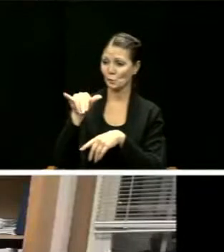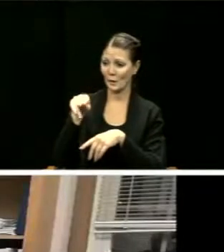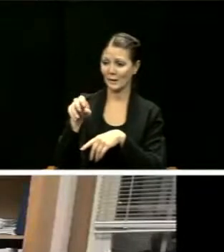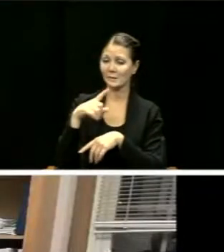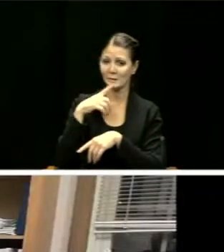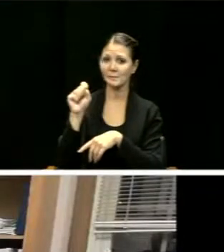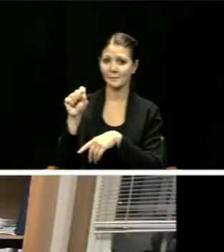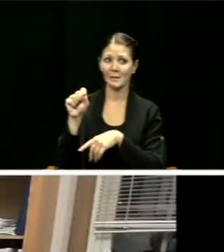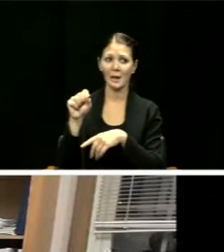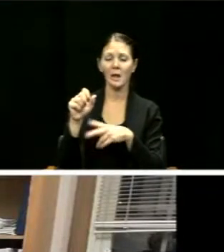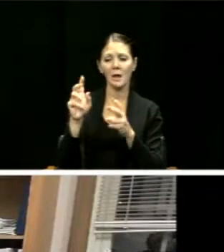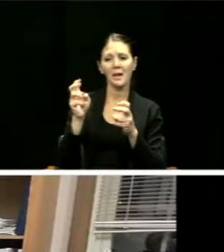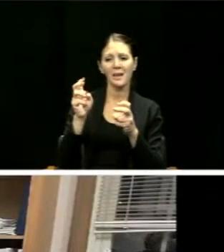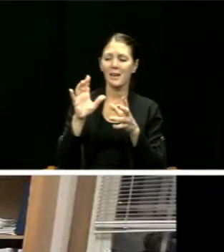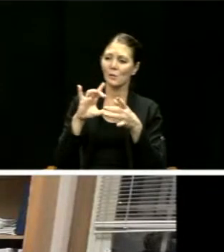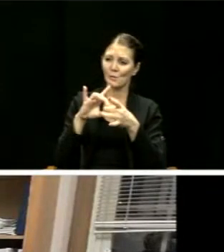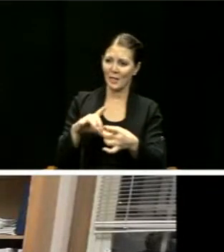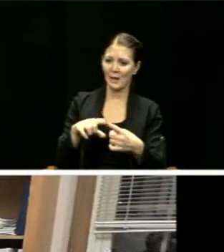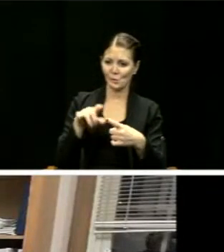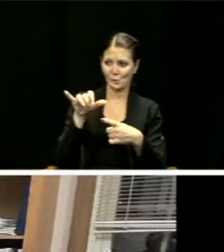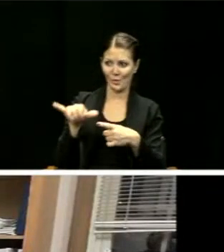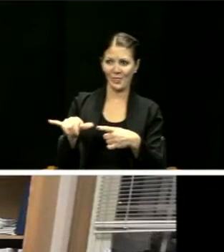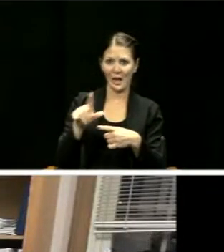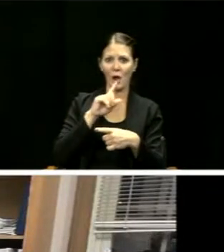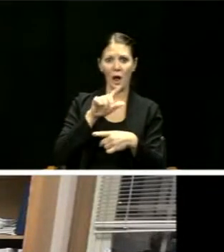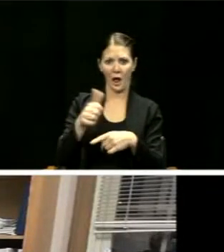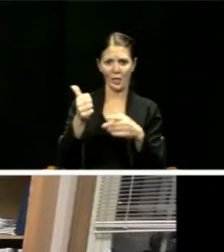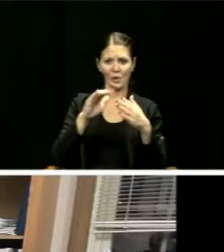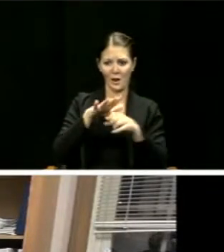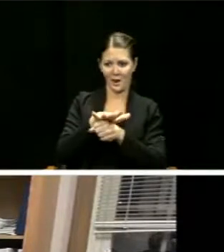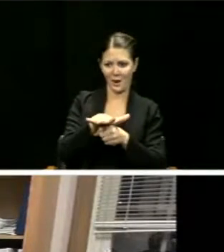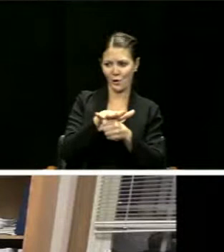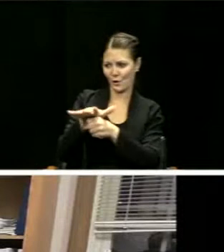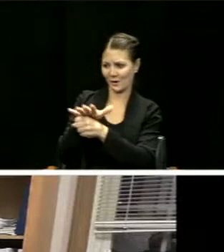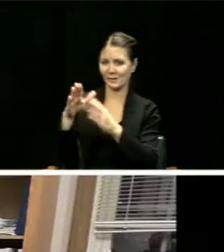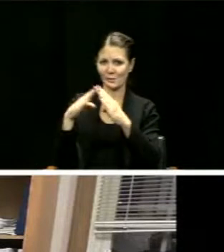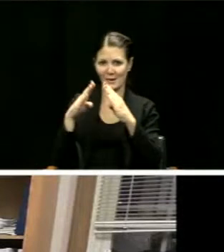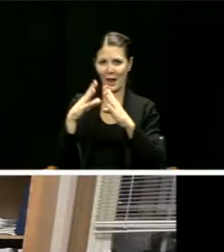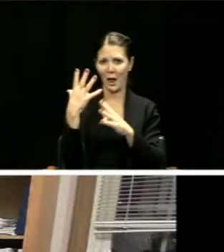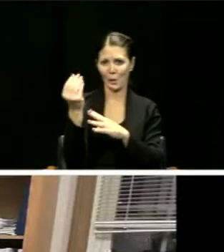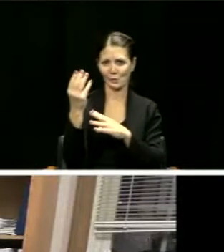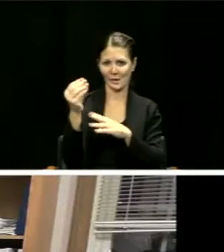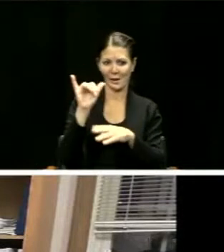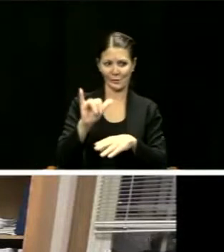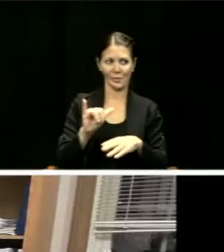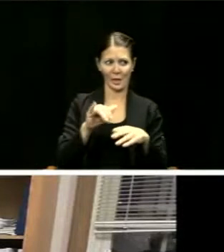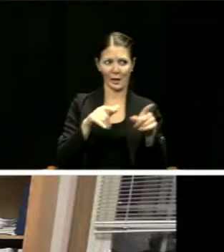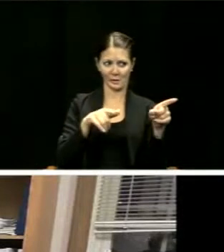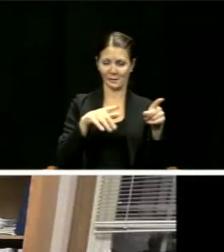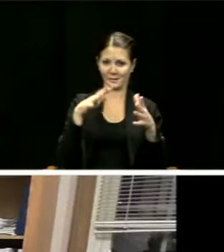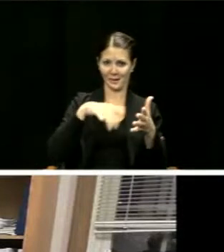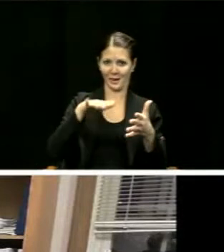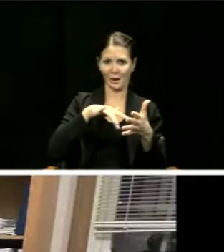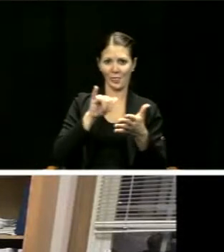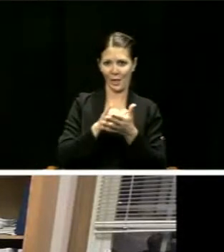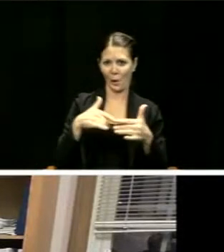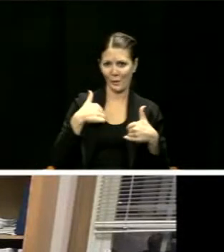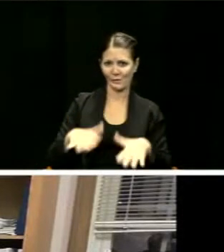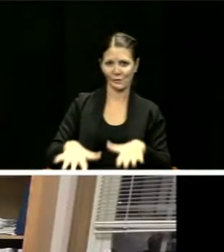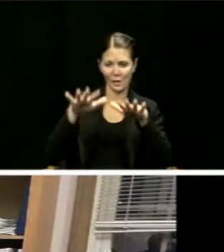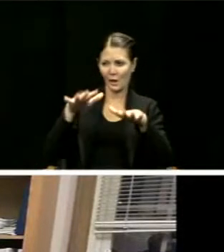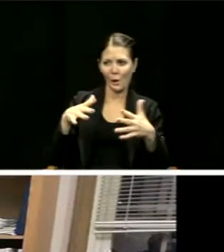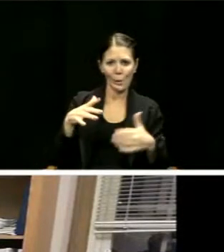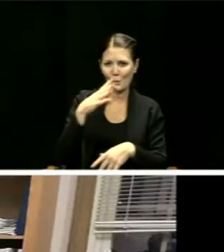well, kind of related to this in a sense is that there's other areas of town outside these drainage studies where we have flooding. I'm not gonna ignore